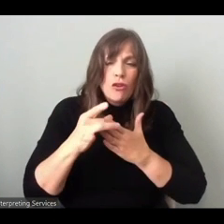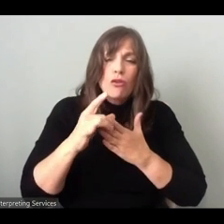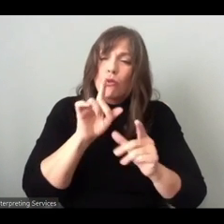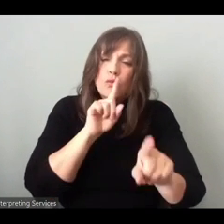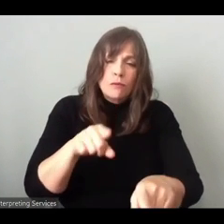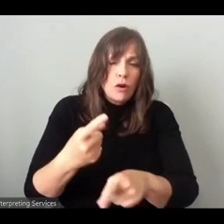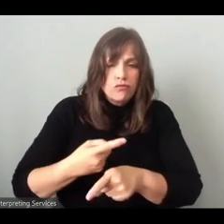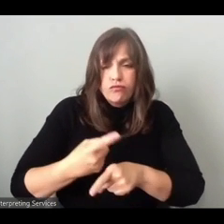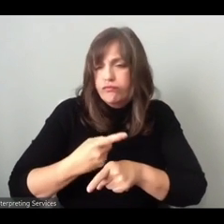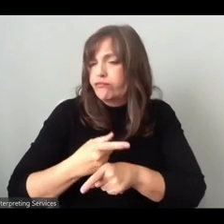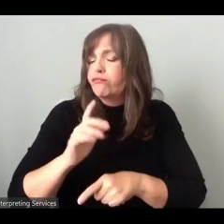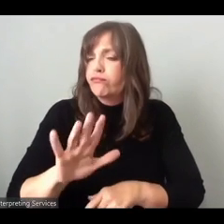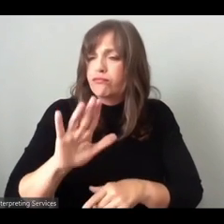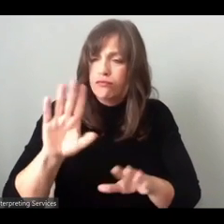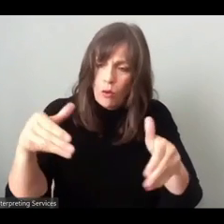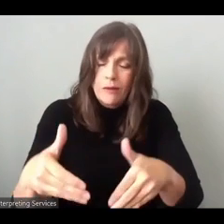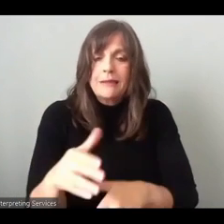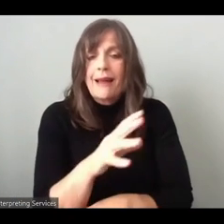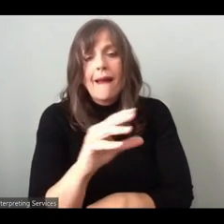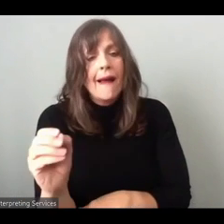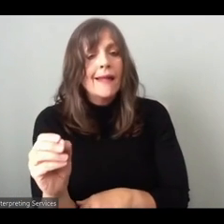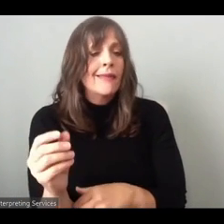appropriate focus,